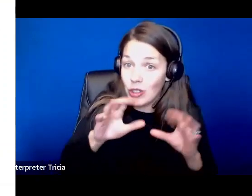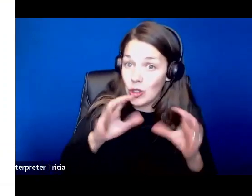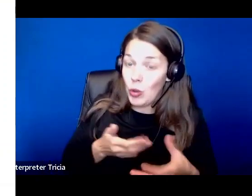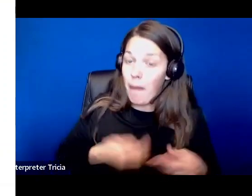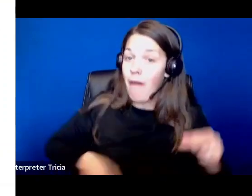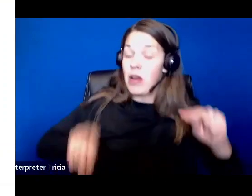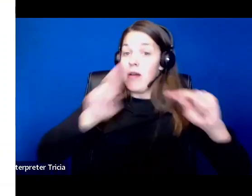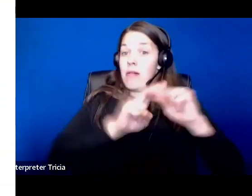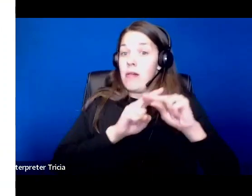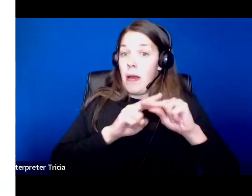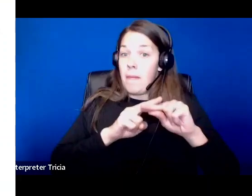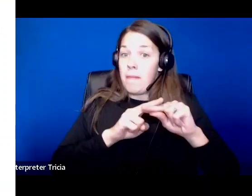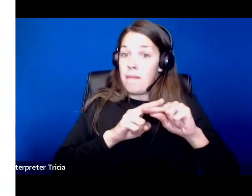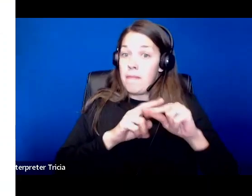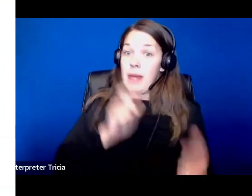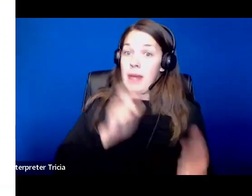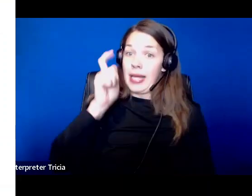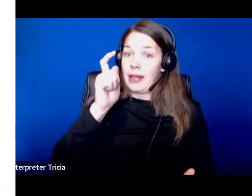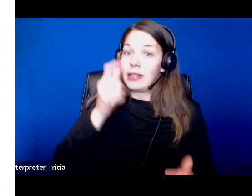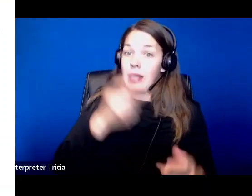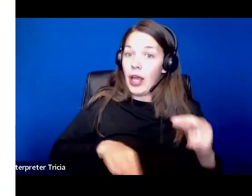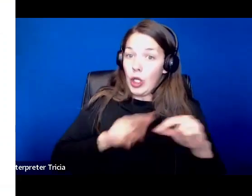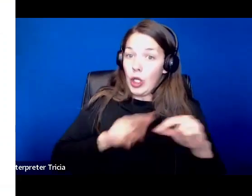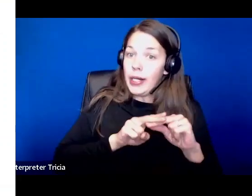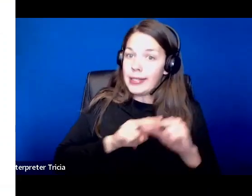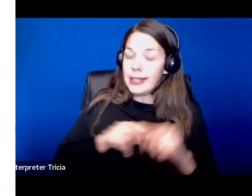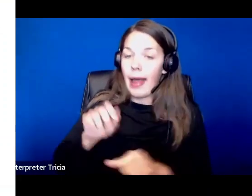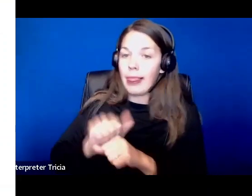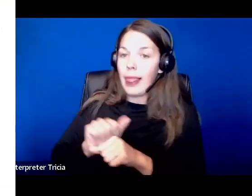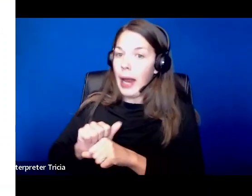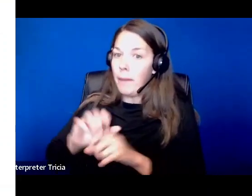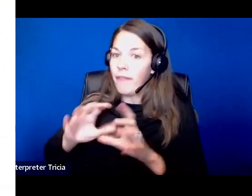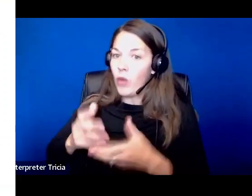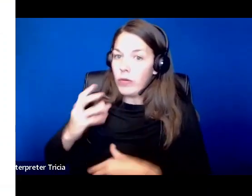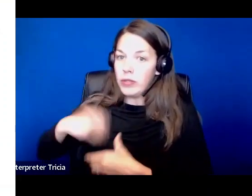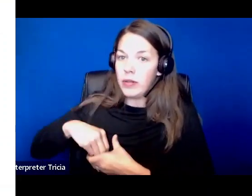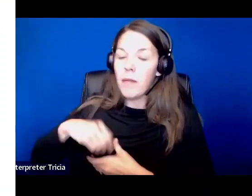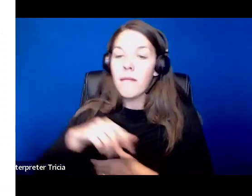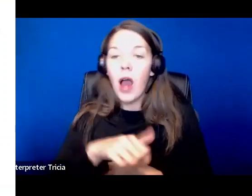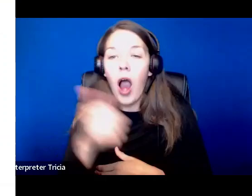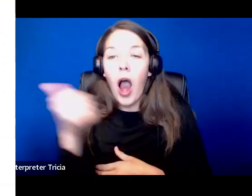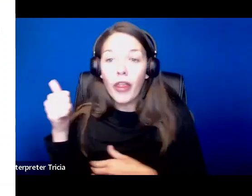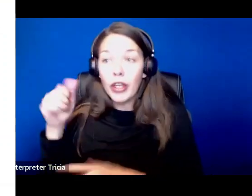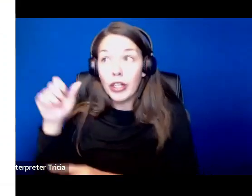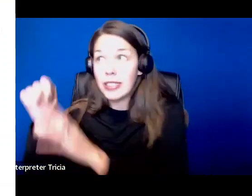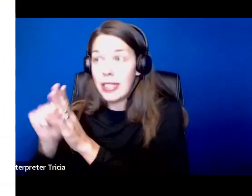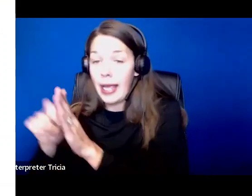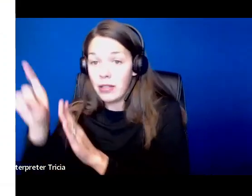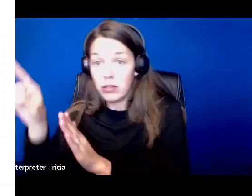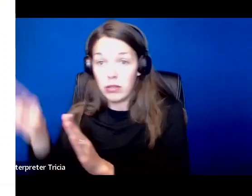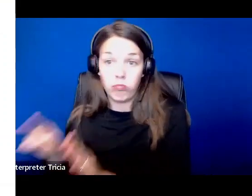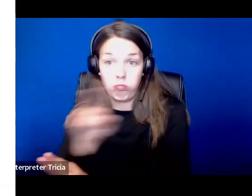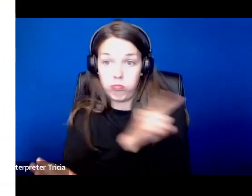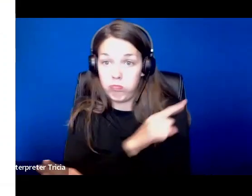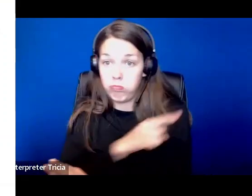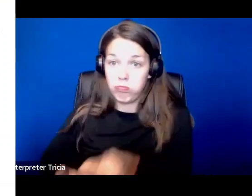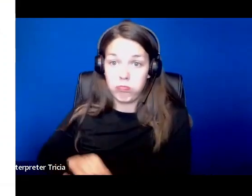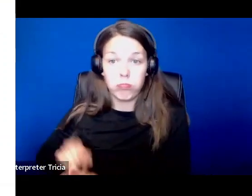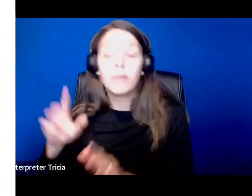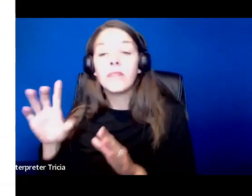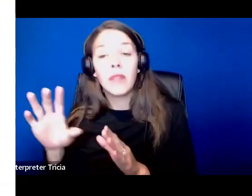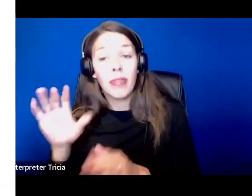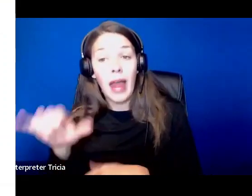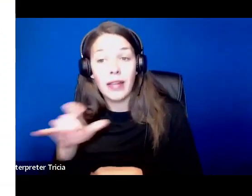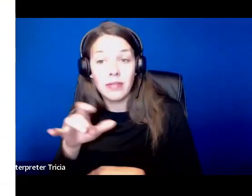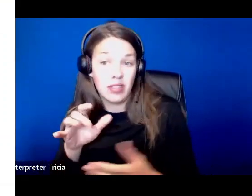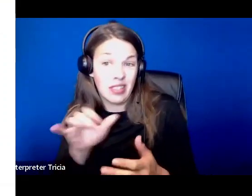increase by far in labor force participation. And also in some other border states, that was also the case. So it's just not true.